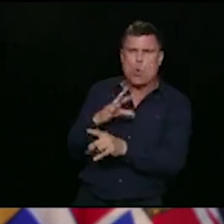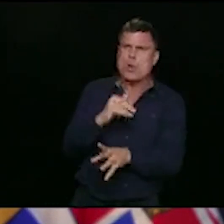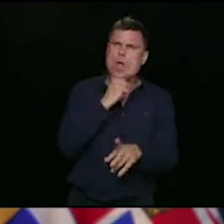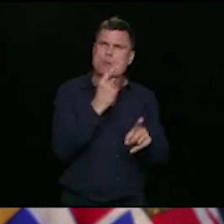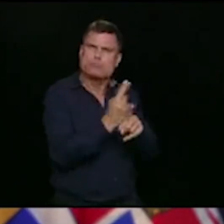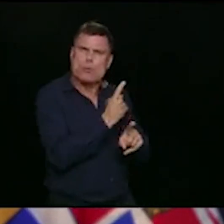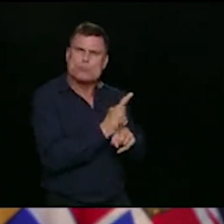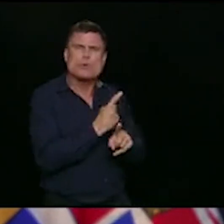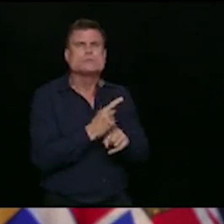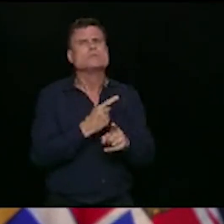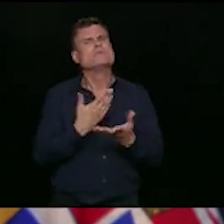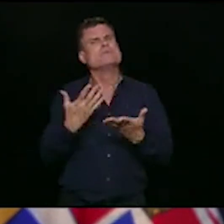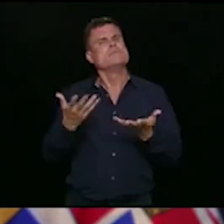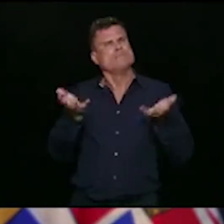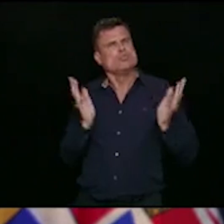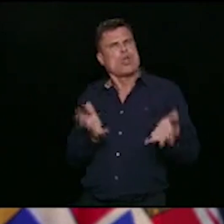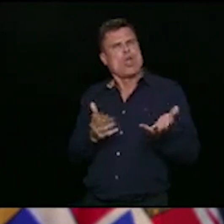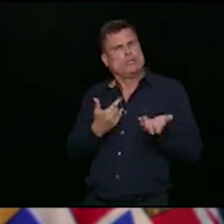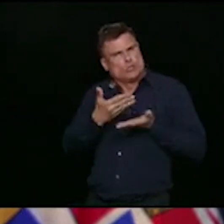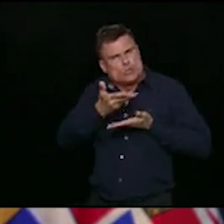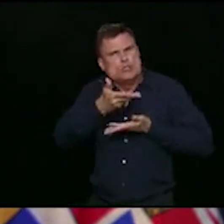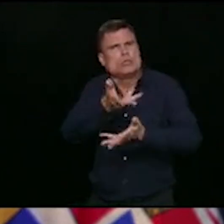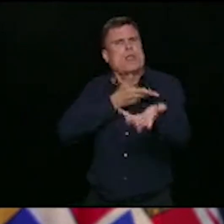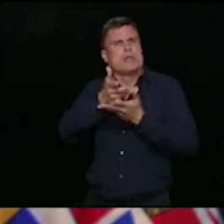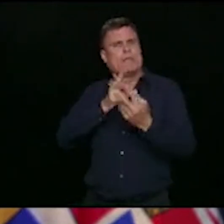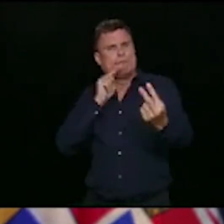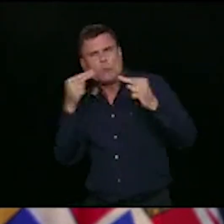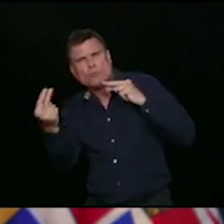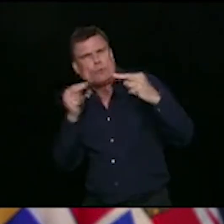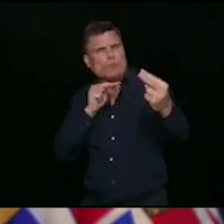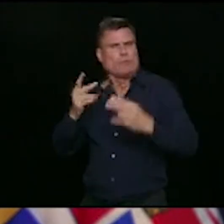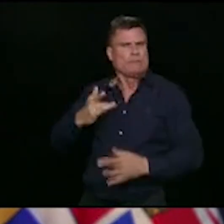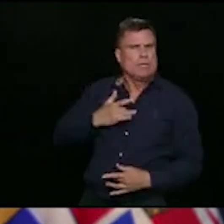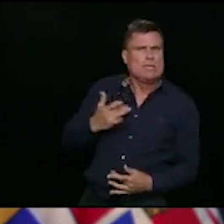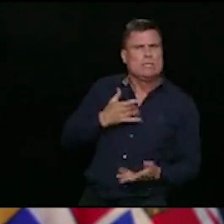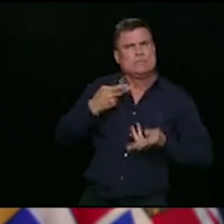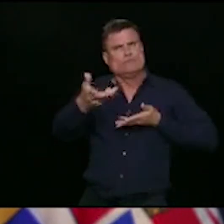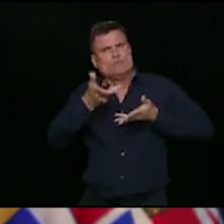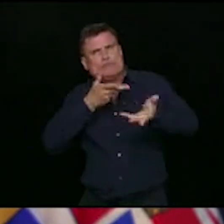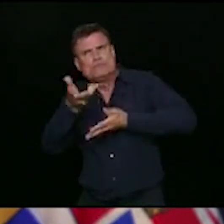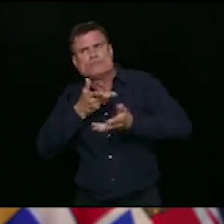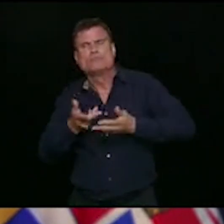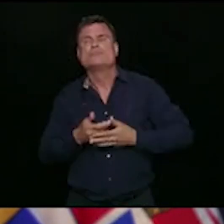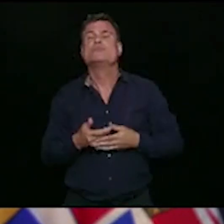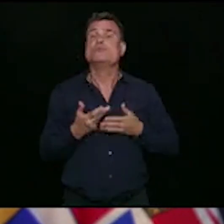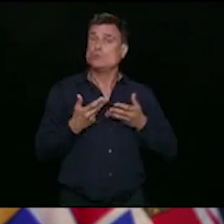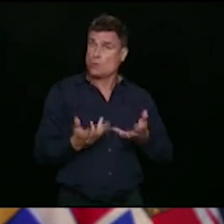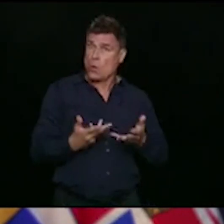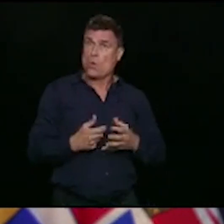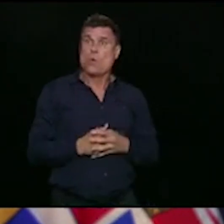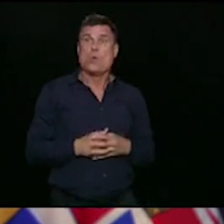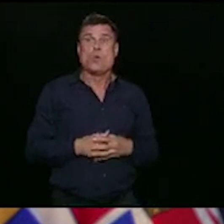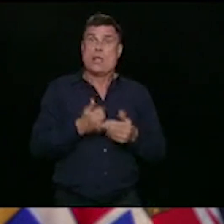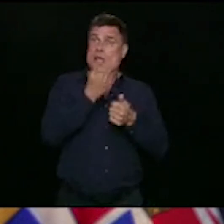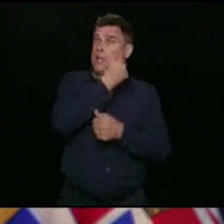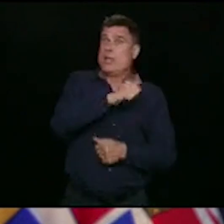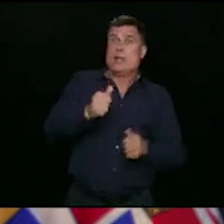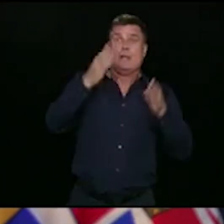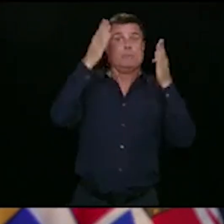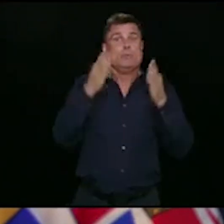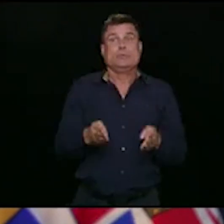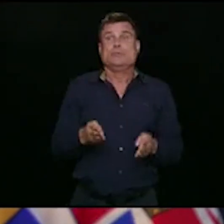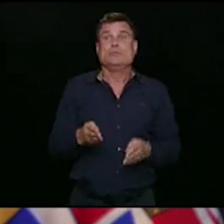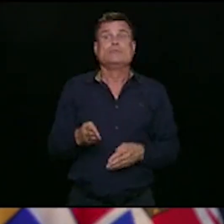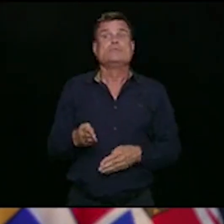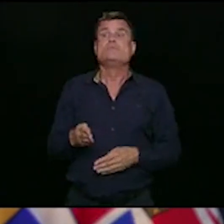about what is appropriate behavior or not. And I mentioned it again today, asking restaurant owners